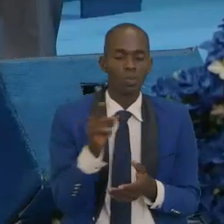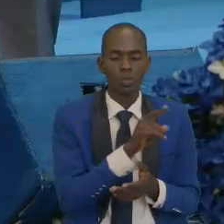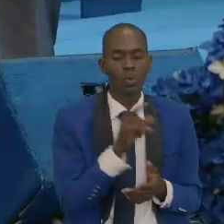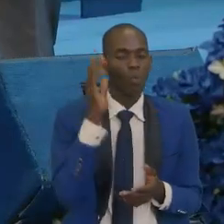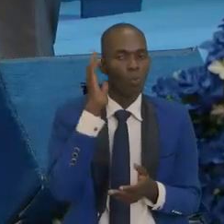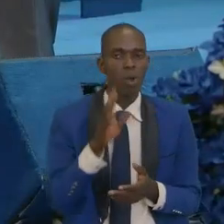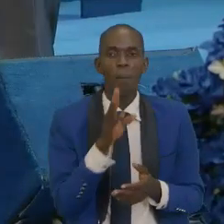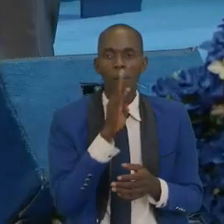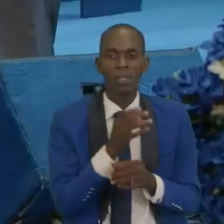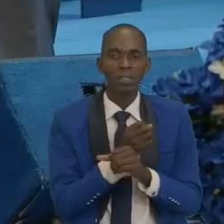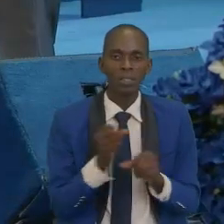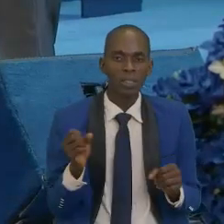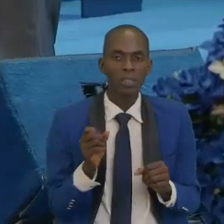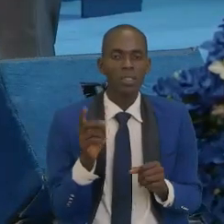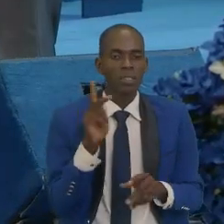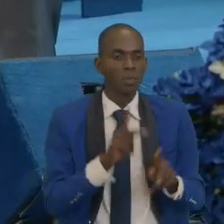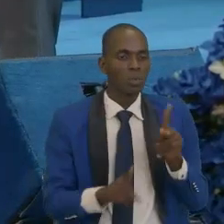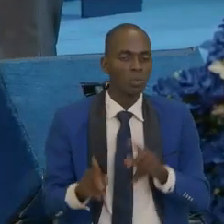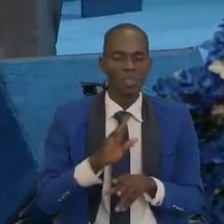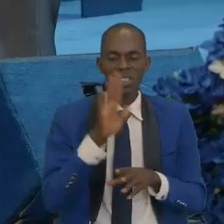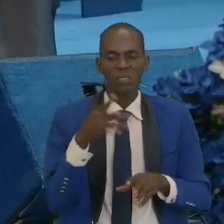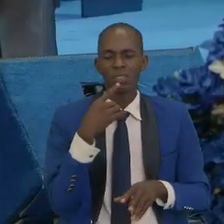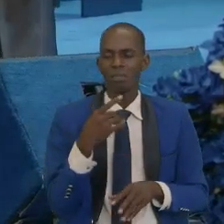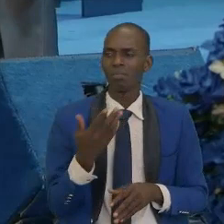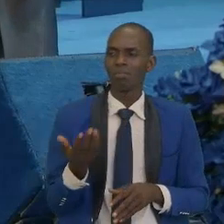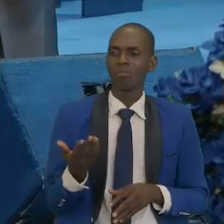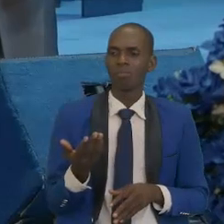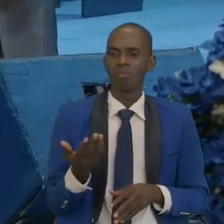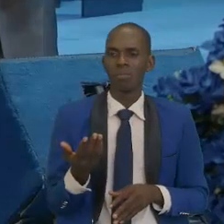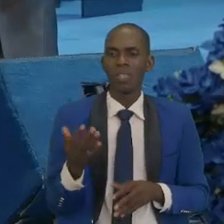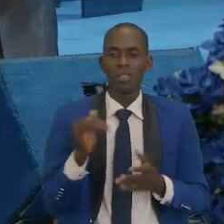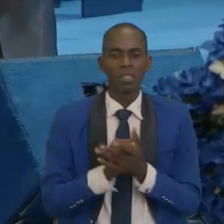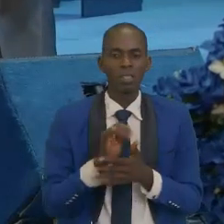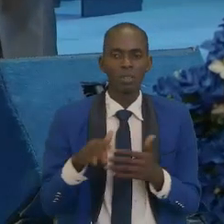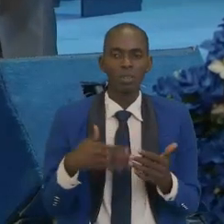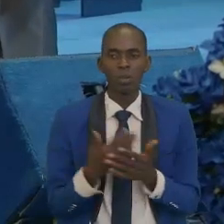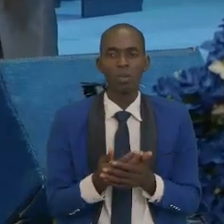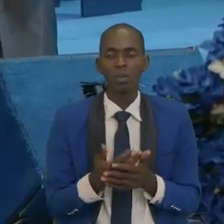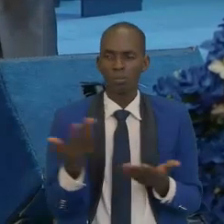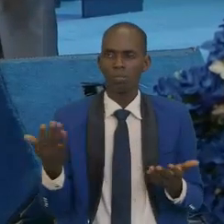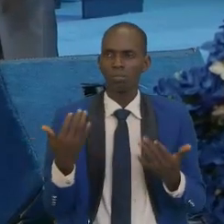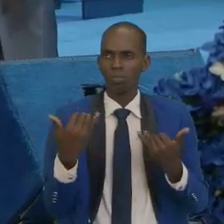They didn't say, that's Paul. They said, that's God talking to us through Paul.